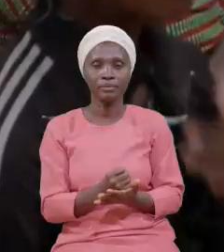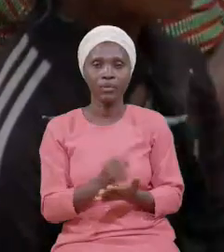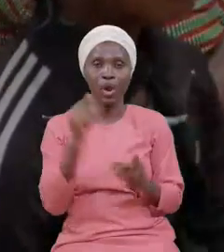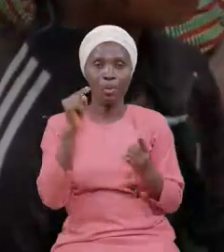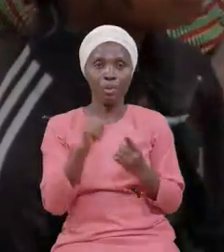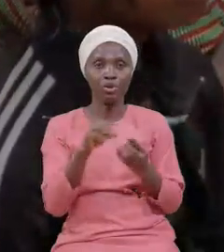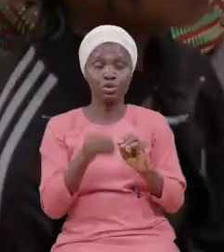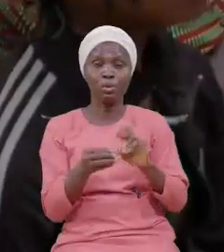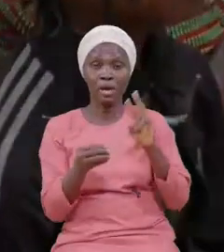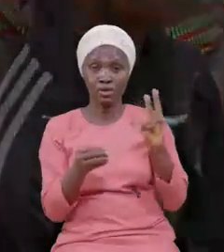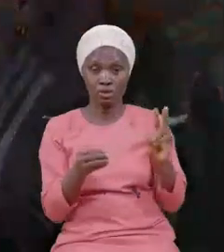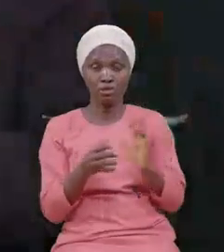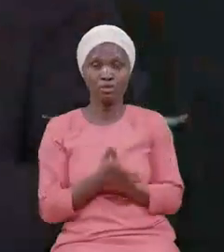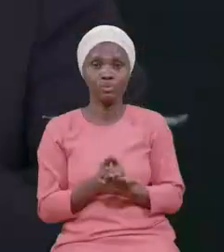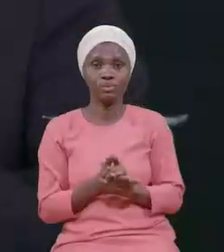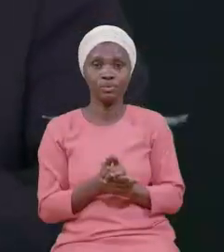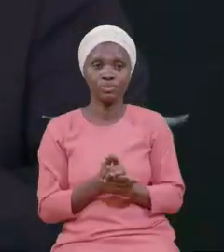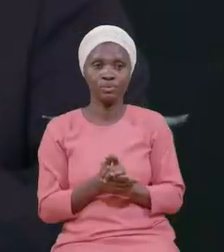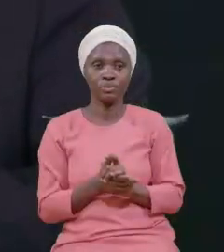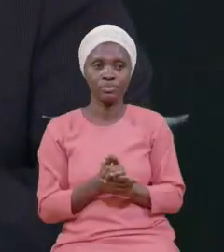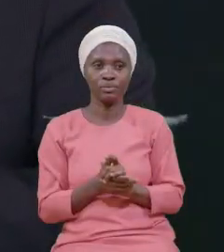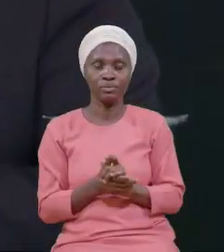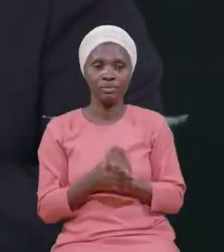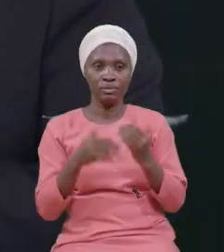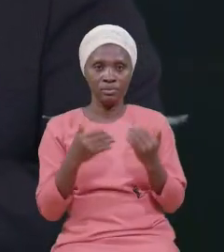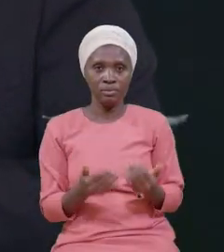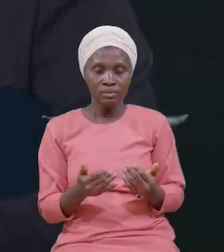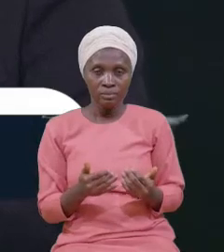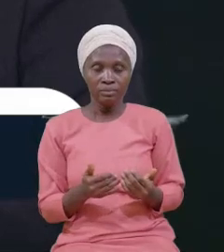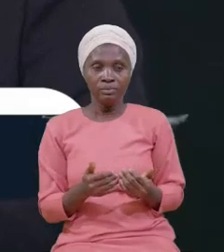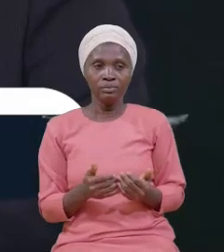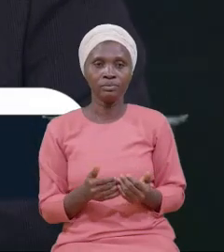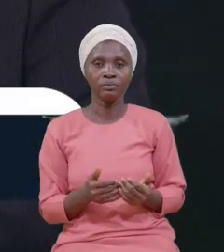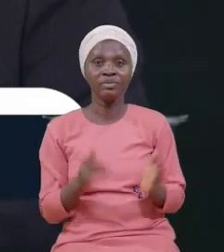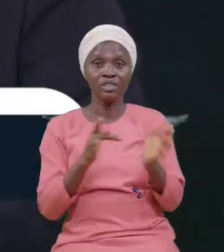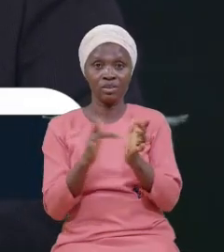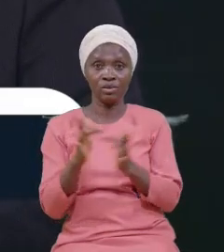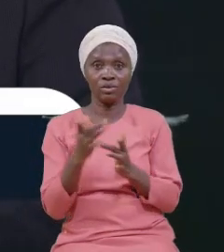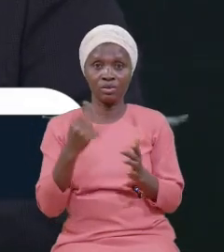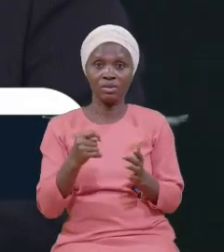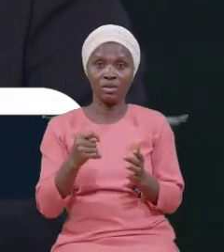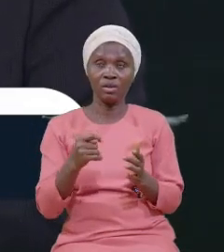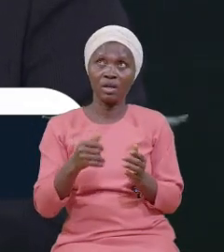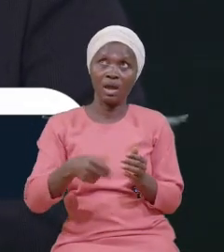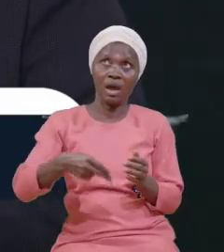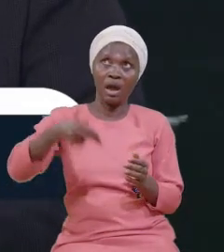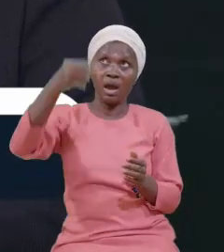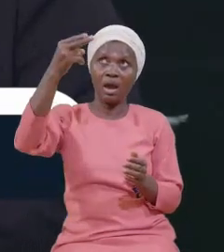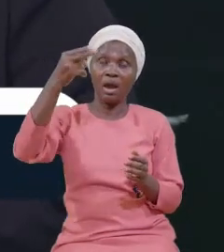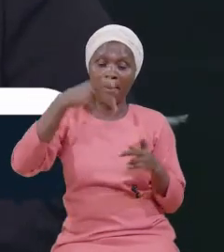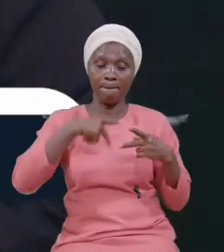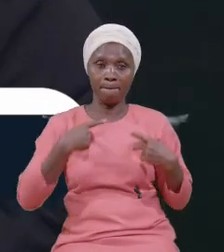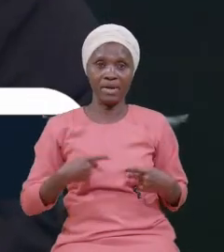two is, this is H now, Jesus, the high priest, the helper